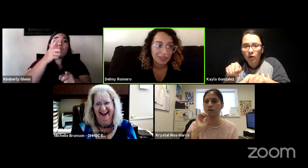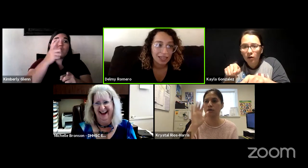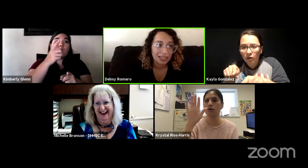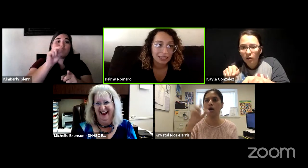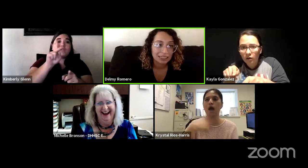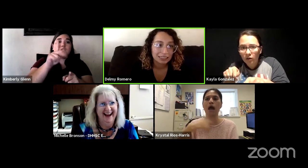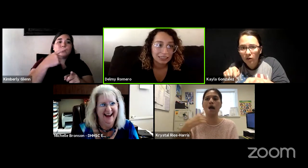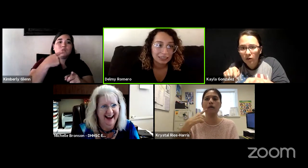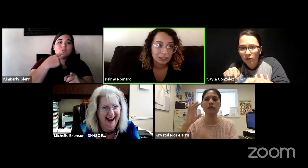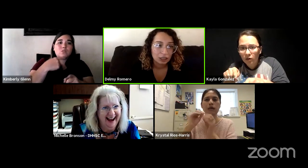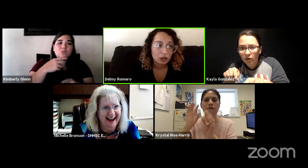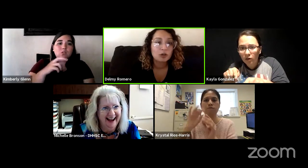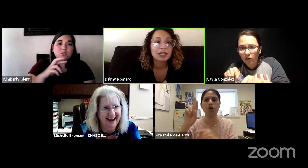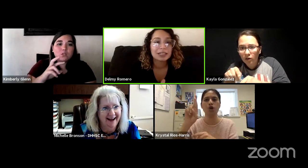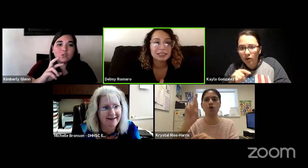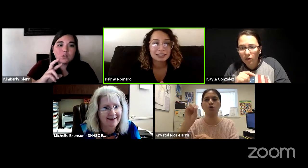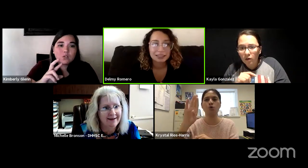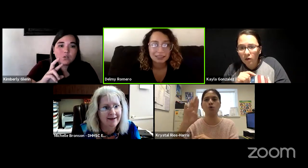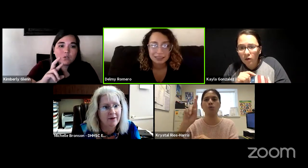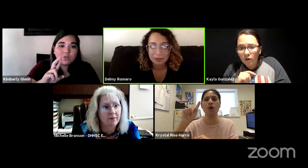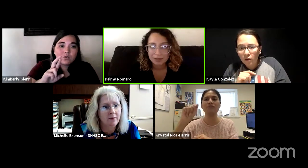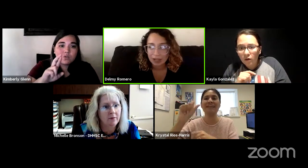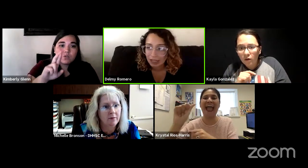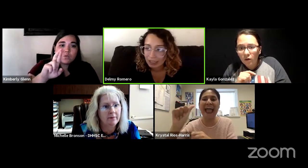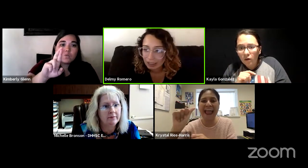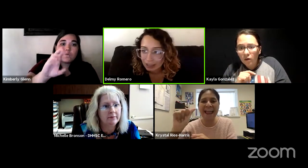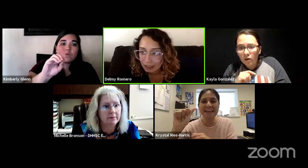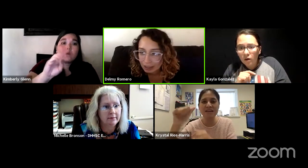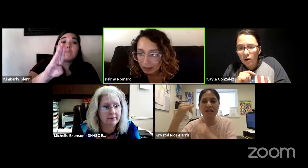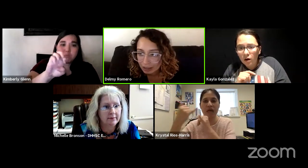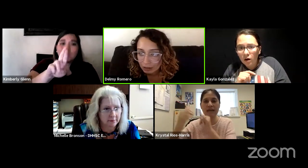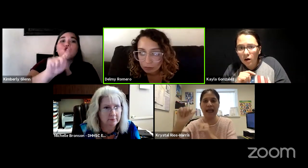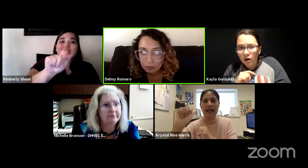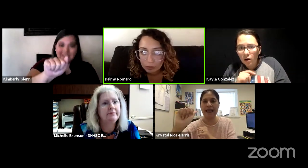Okay, and then who is? I'm sorry.